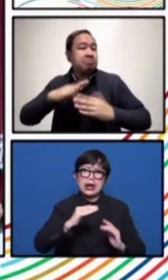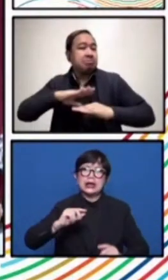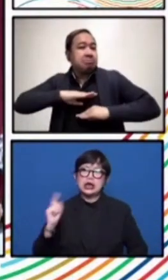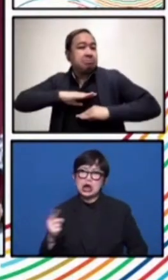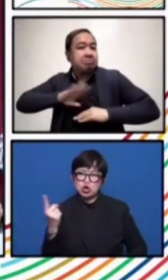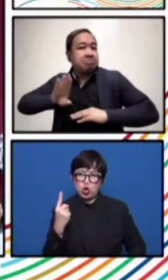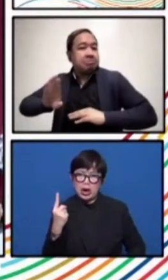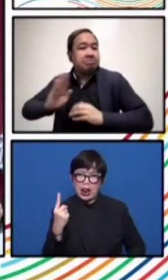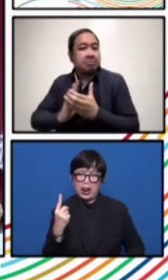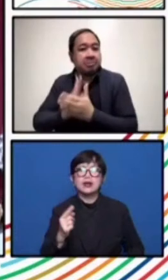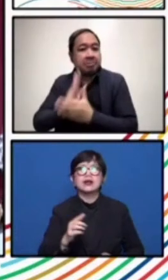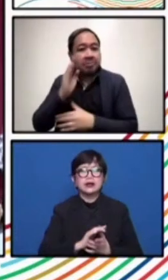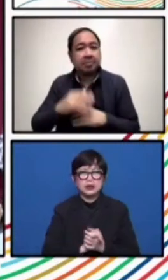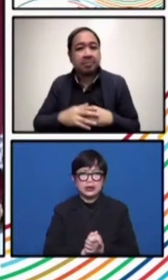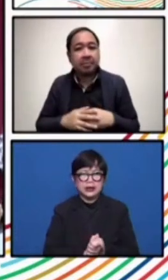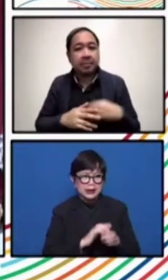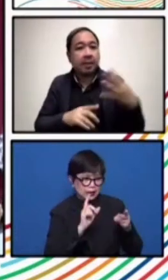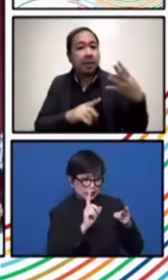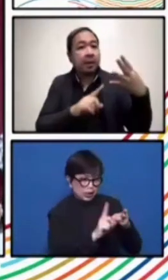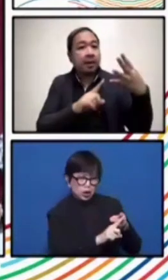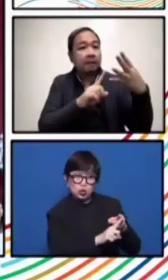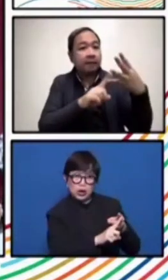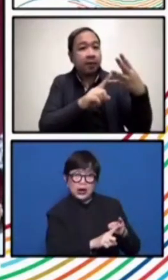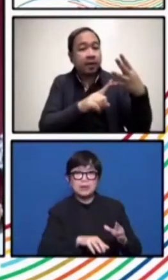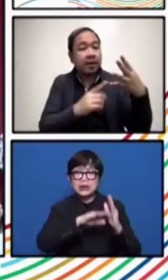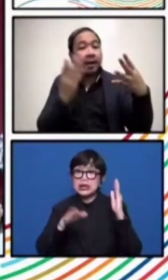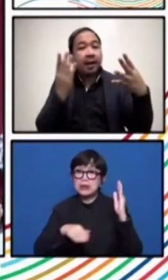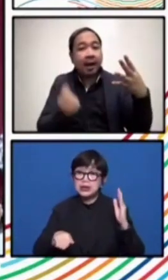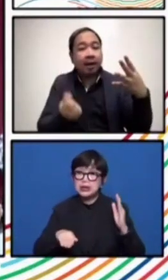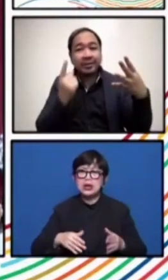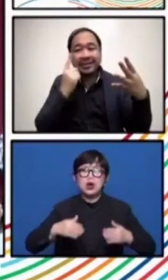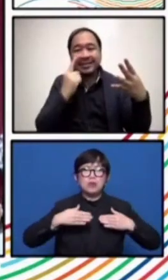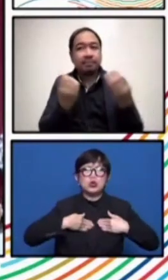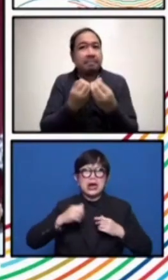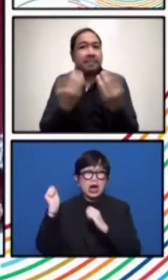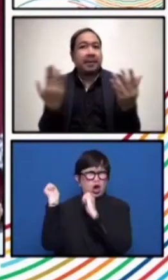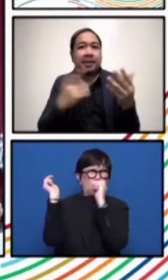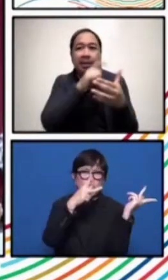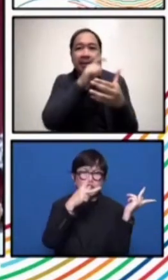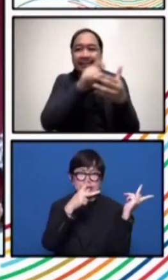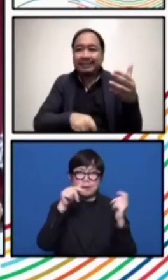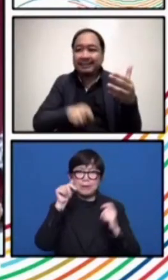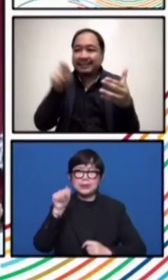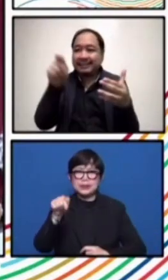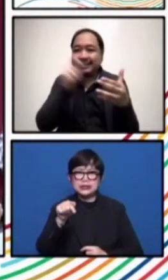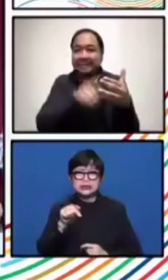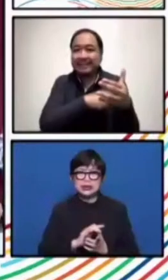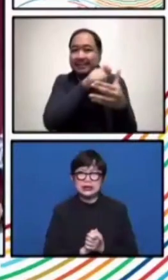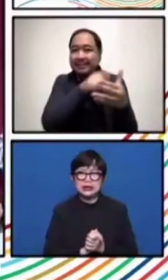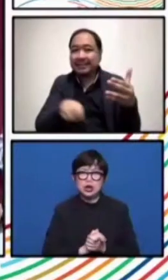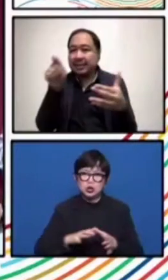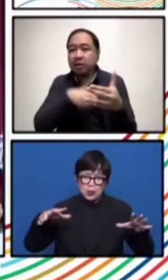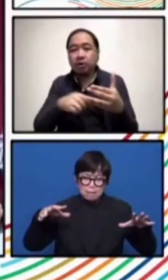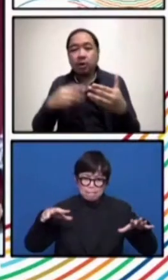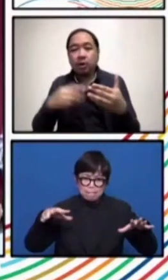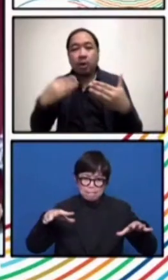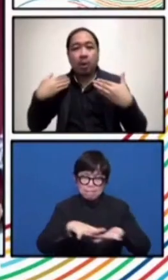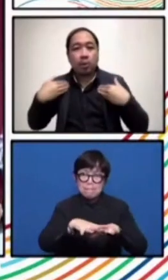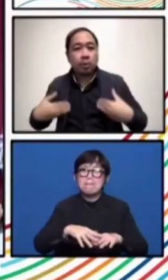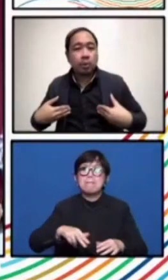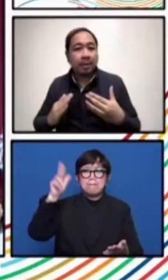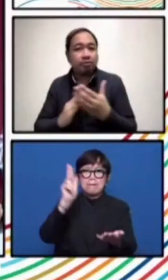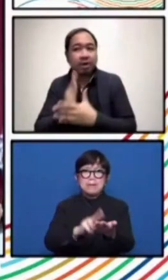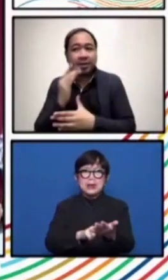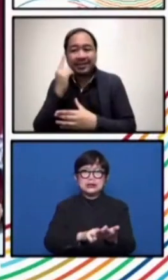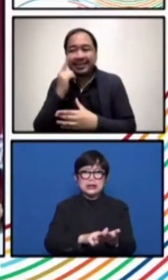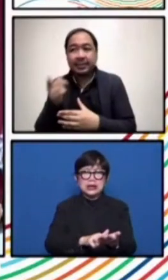rights will learn that has a concept of multiple discrimination to often the human rights door for those who face the